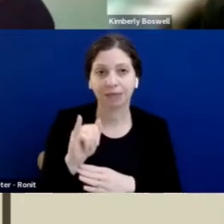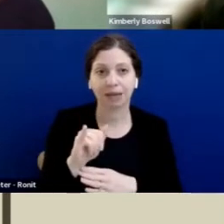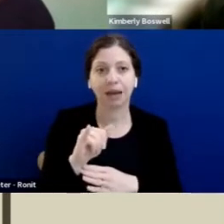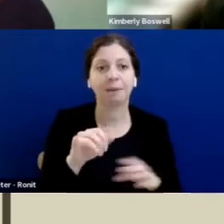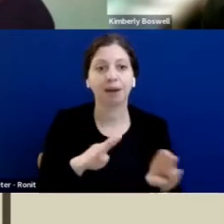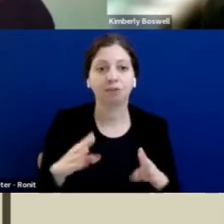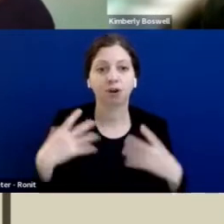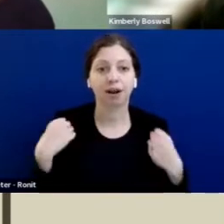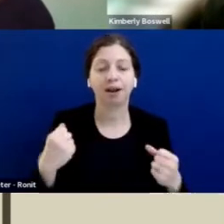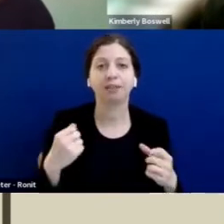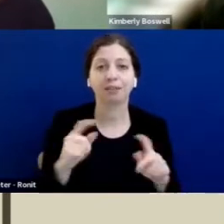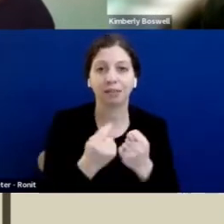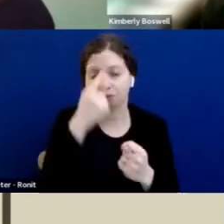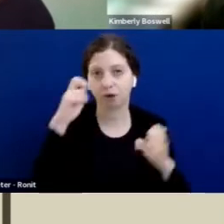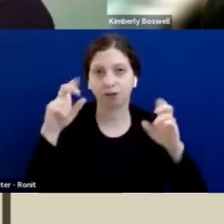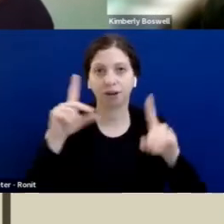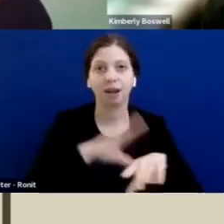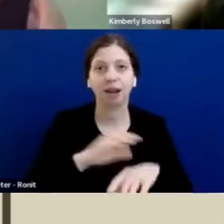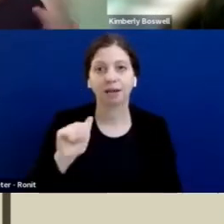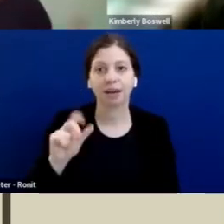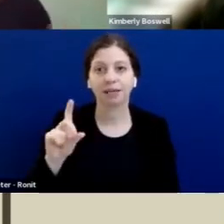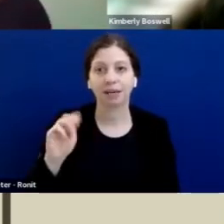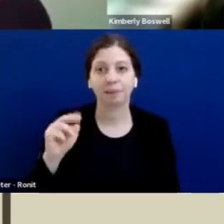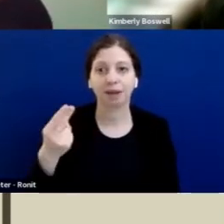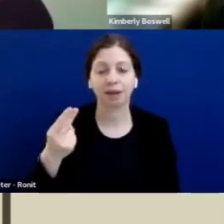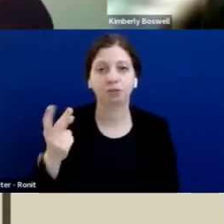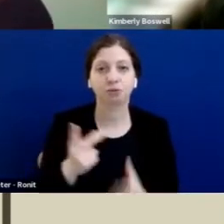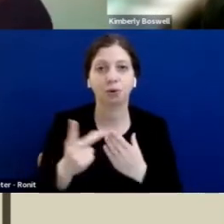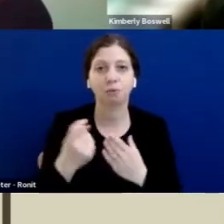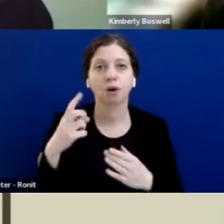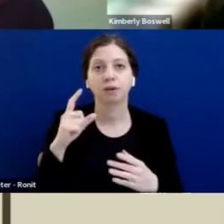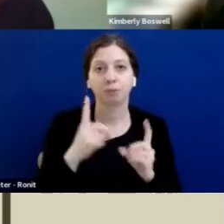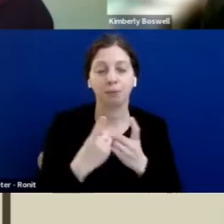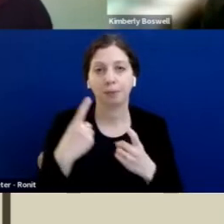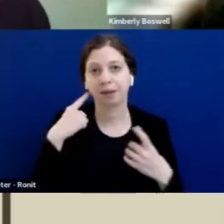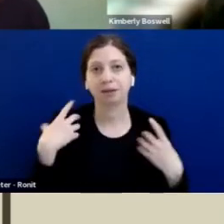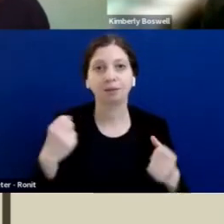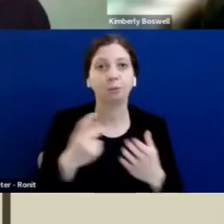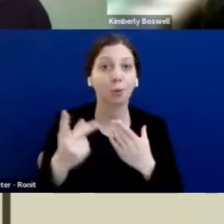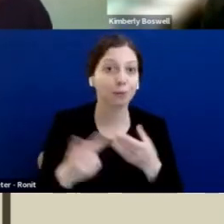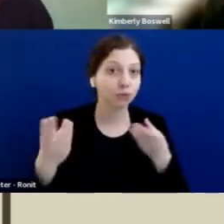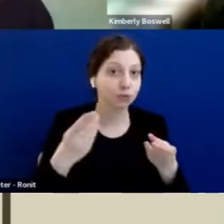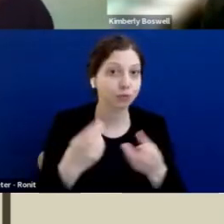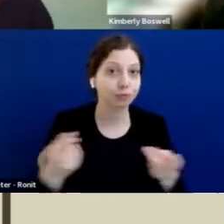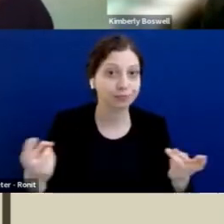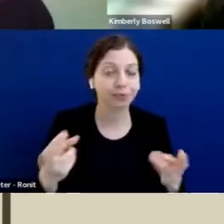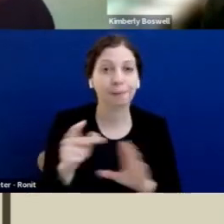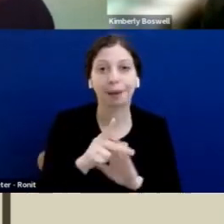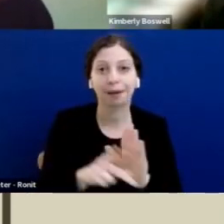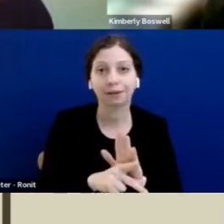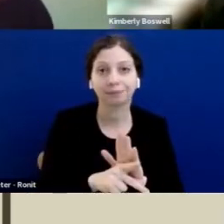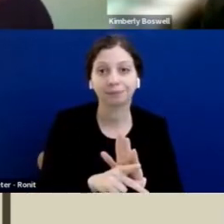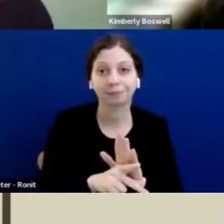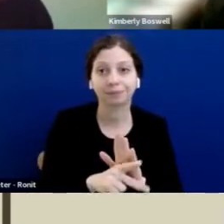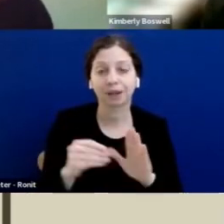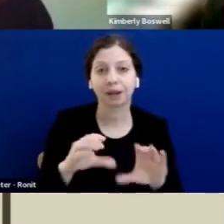Team for education on ADMH programs or Department of Mental Health programs, services, resources, policies, and